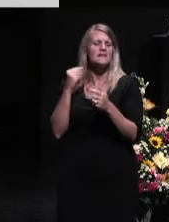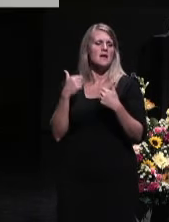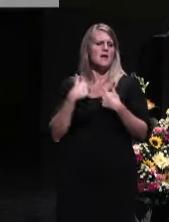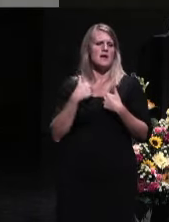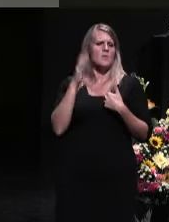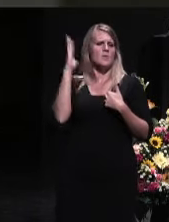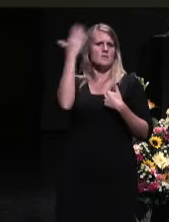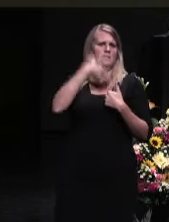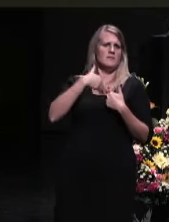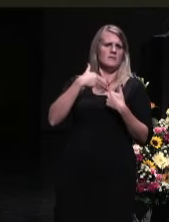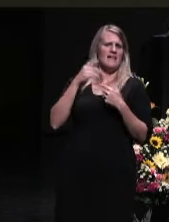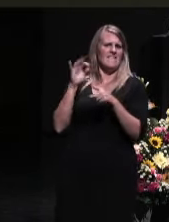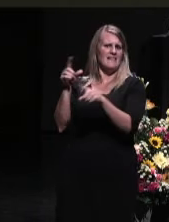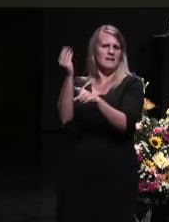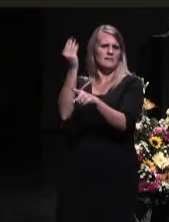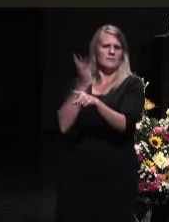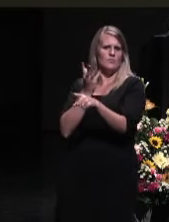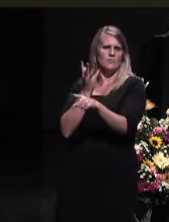stuff plays out.